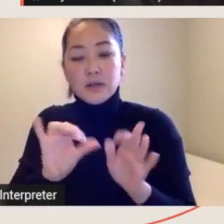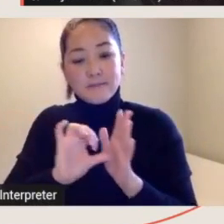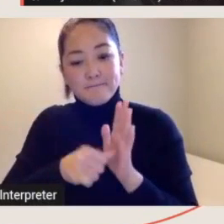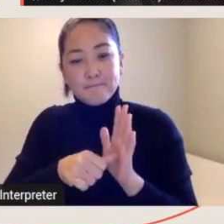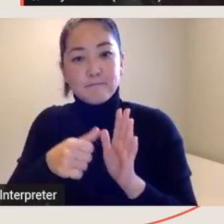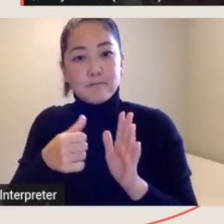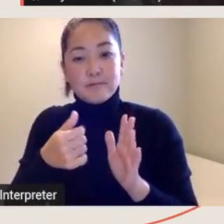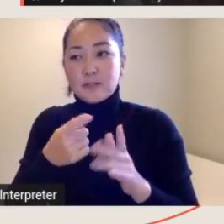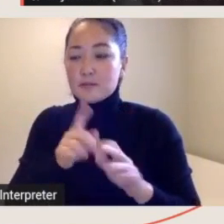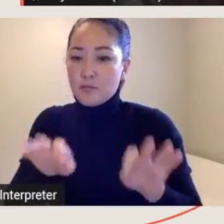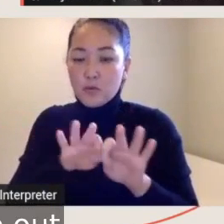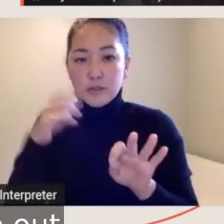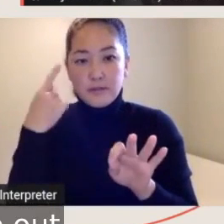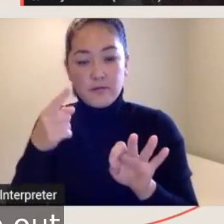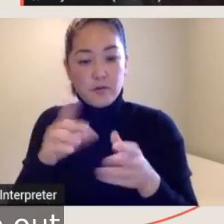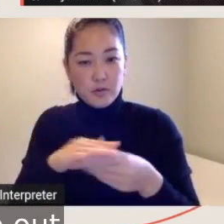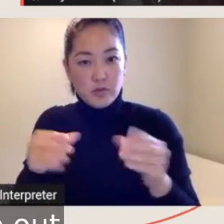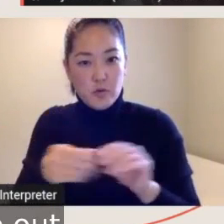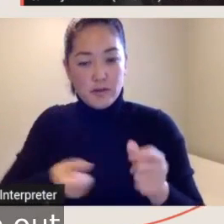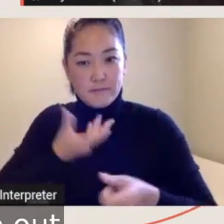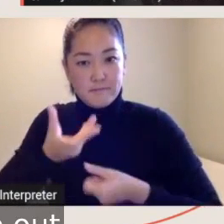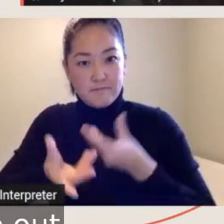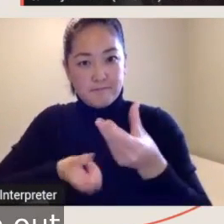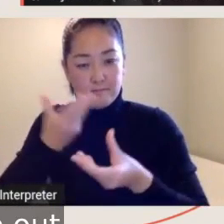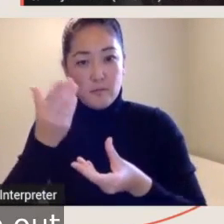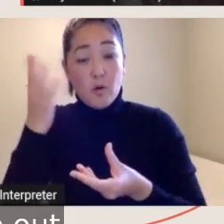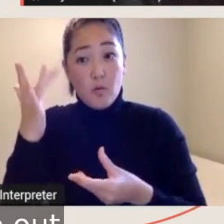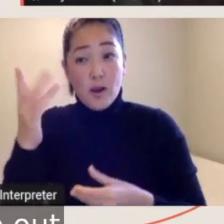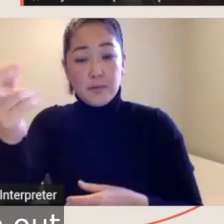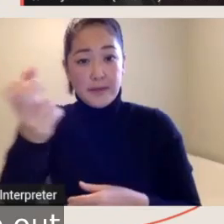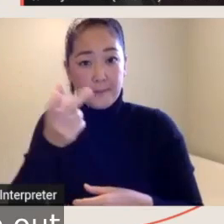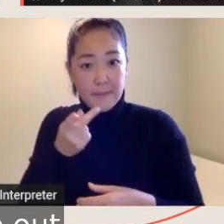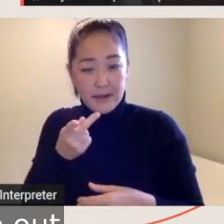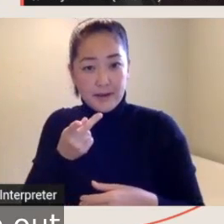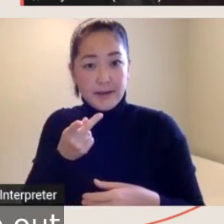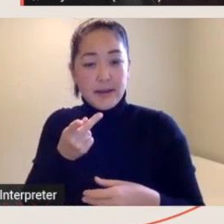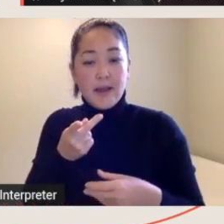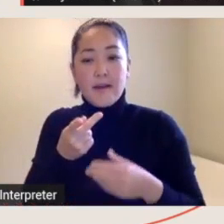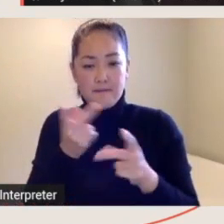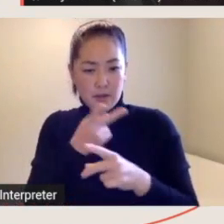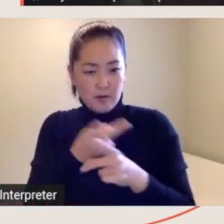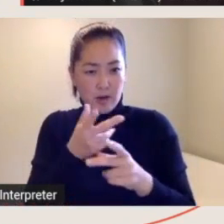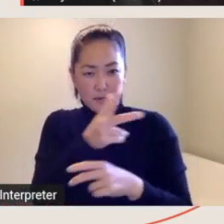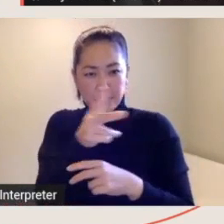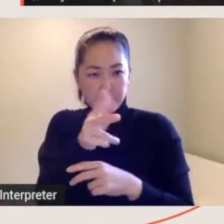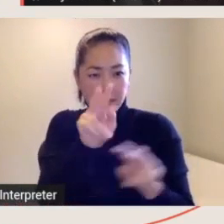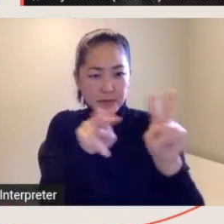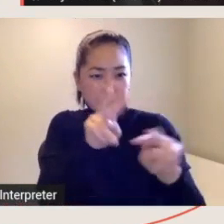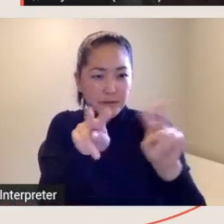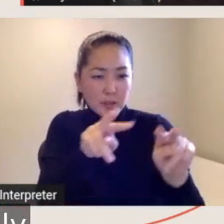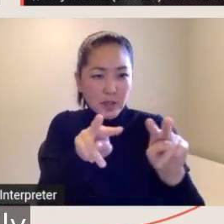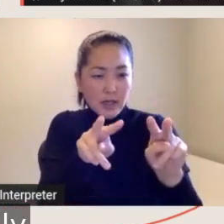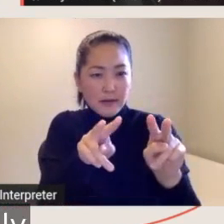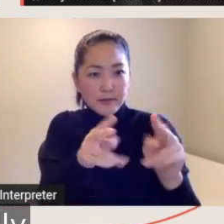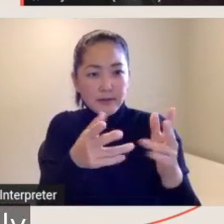film. Because as you mentioned, obviously we would come back, figure out what we had in the footage, discover some of the things,